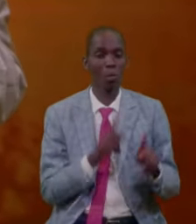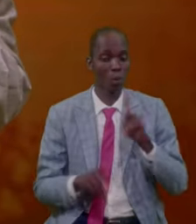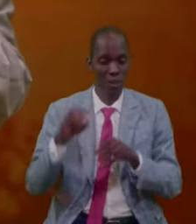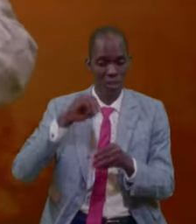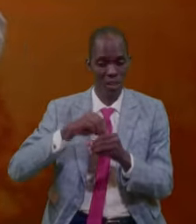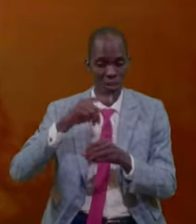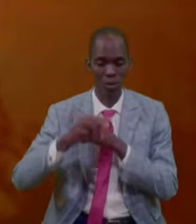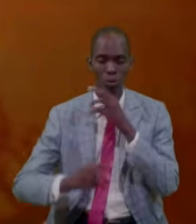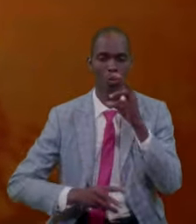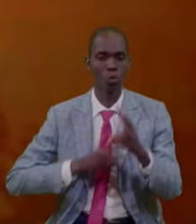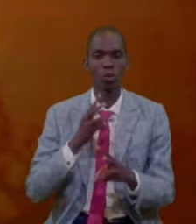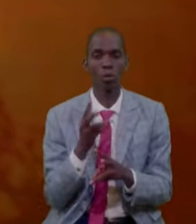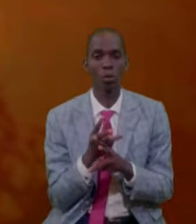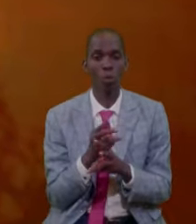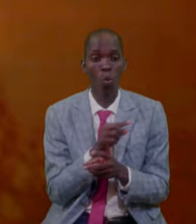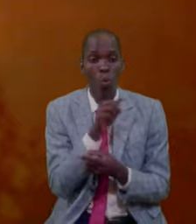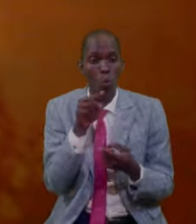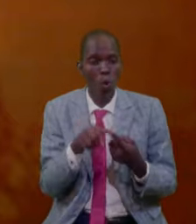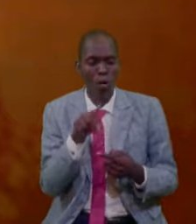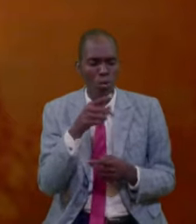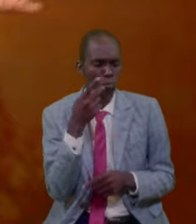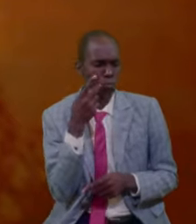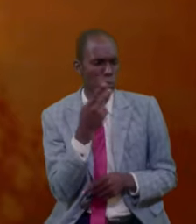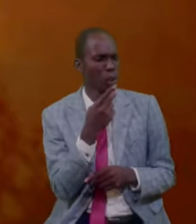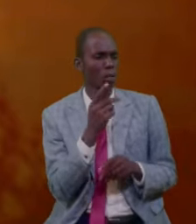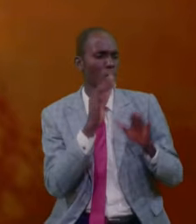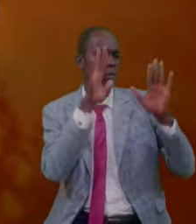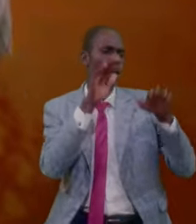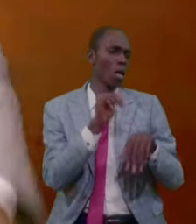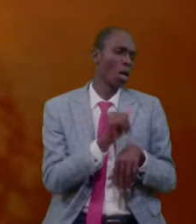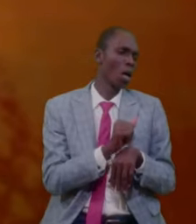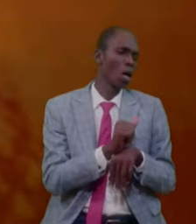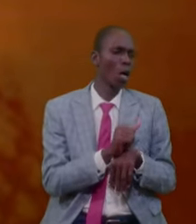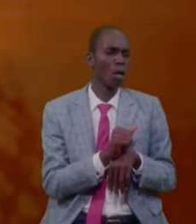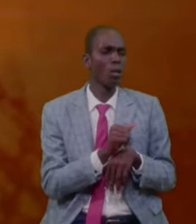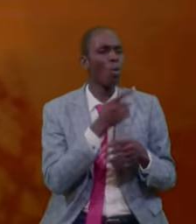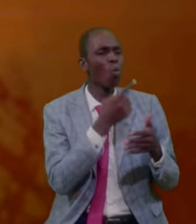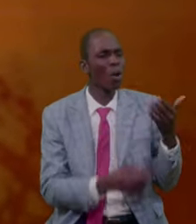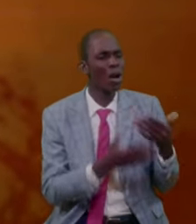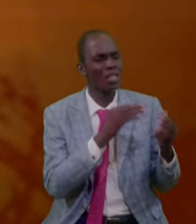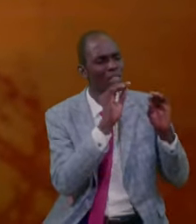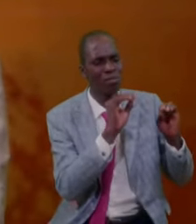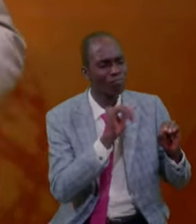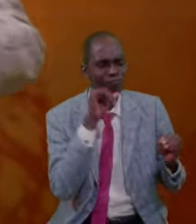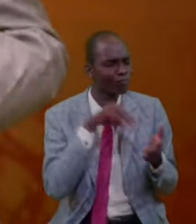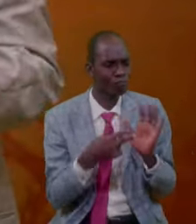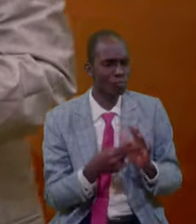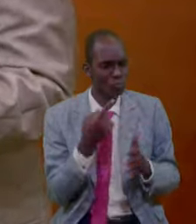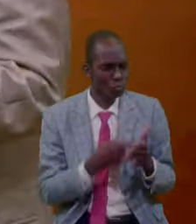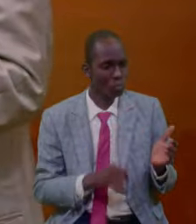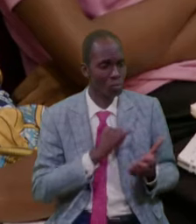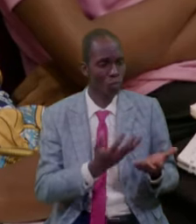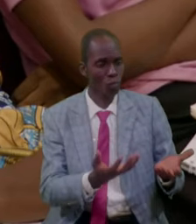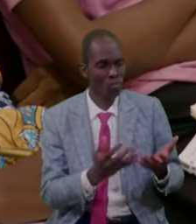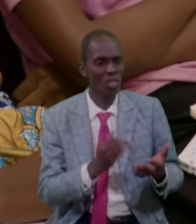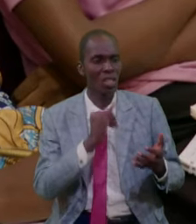world. Once they see miracle, they don't examine the doctrine the people preach. Once they